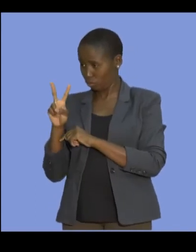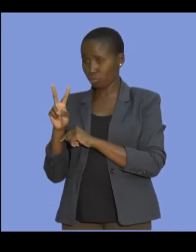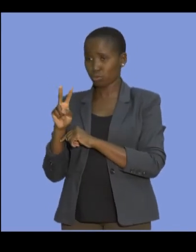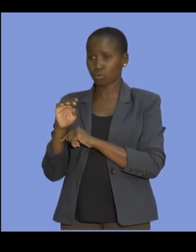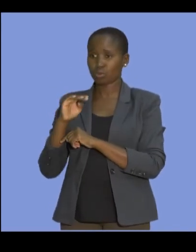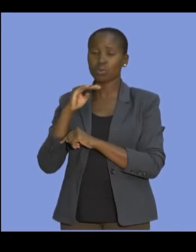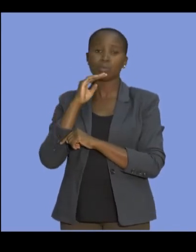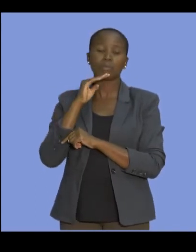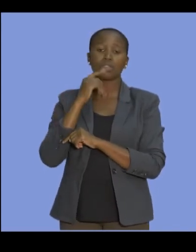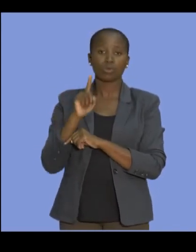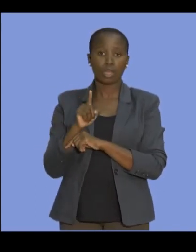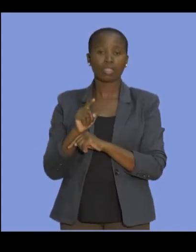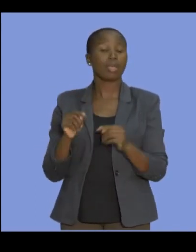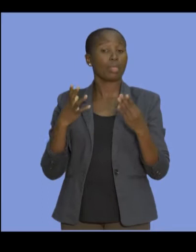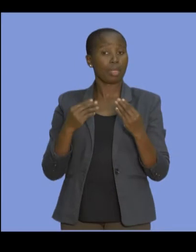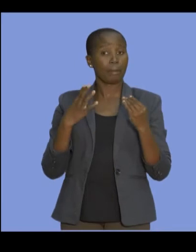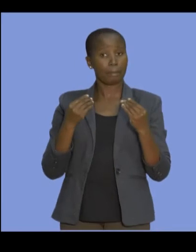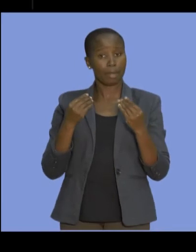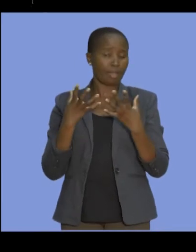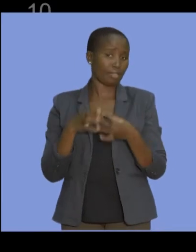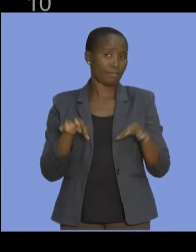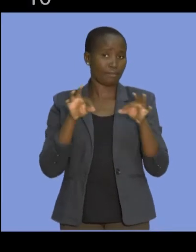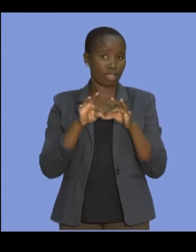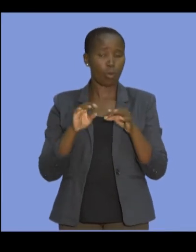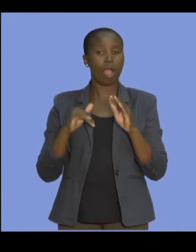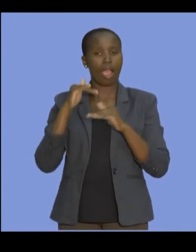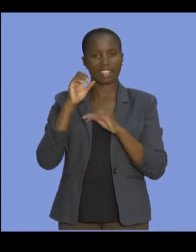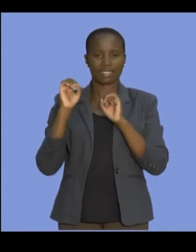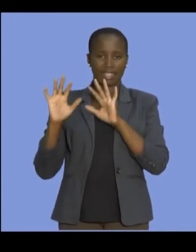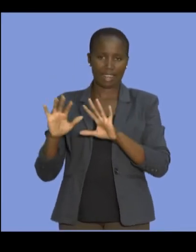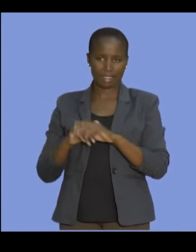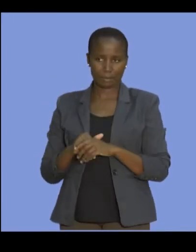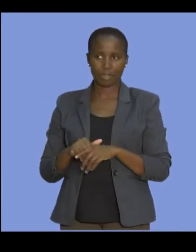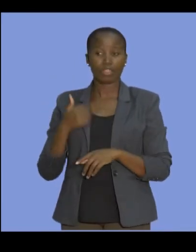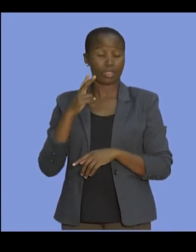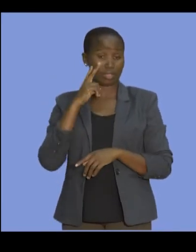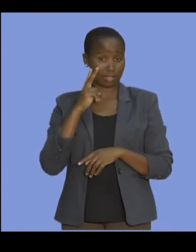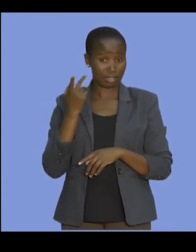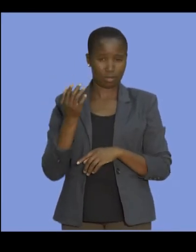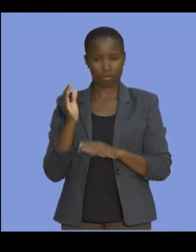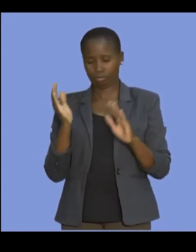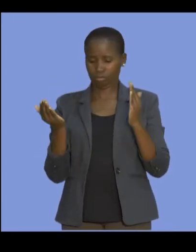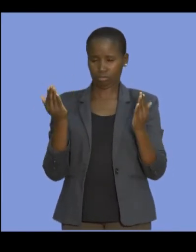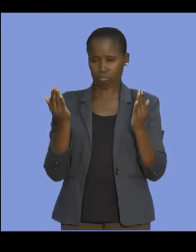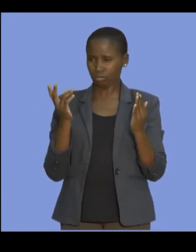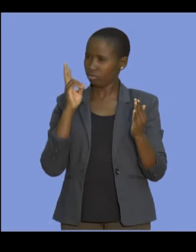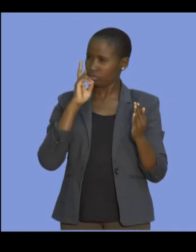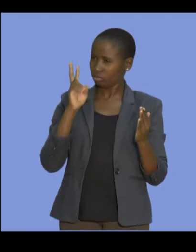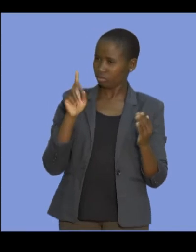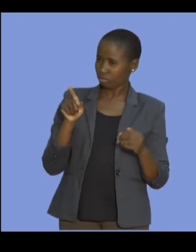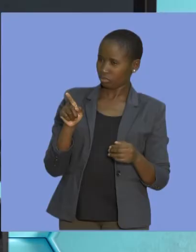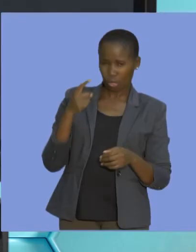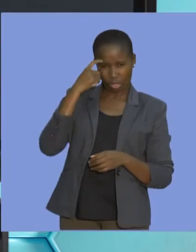Maximum value, the highest value, which is 10. Then our whisker plot. What do you think about the distribution of